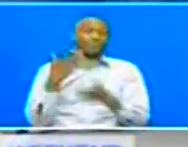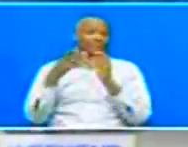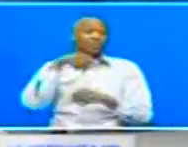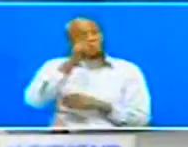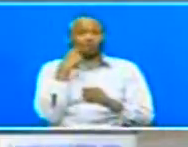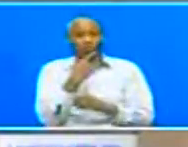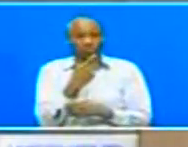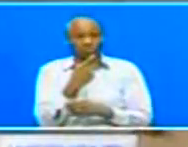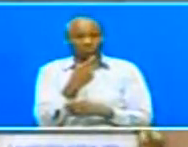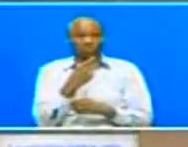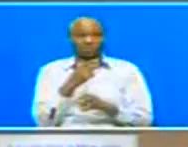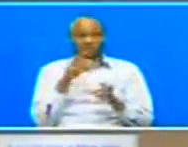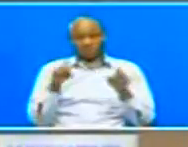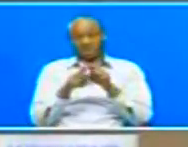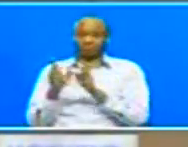actually cats.